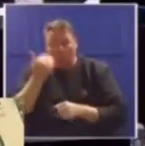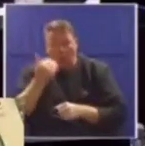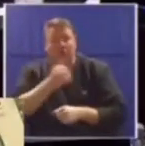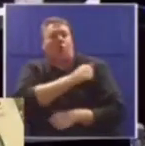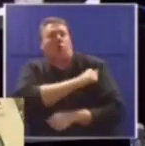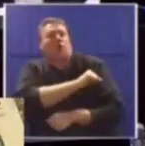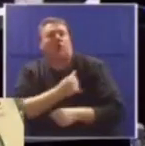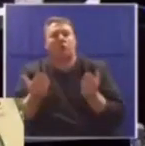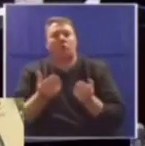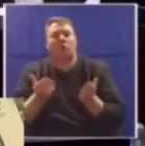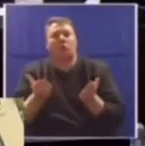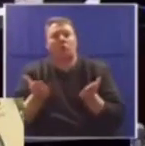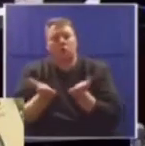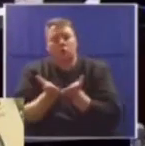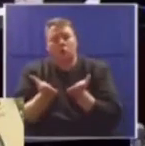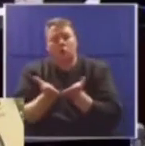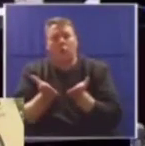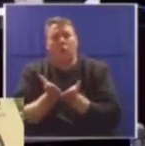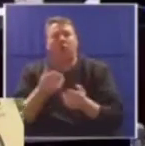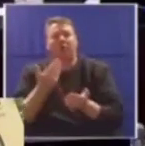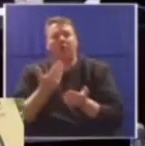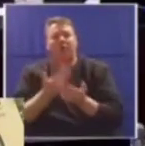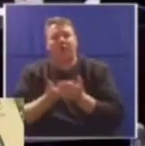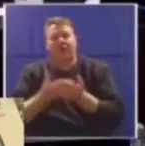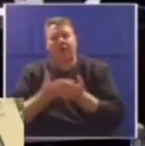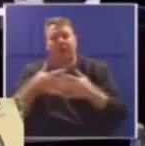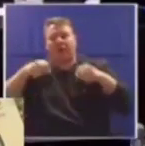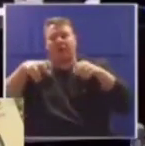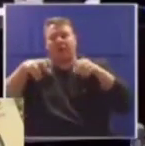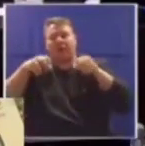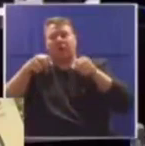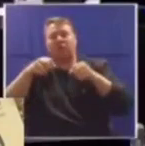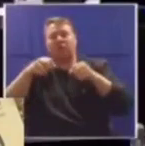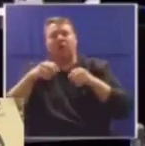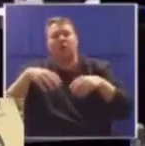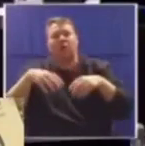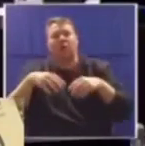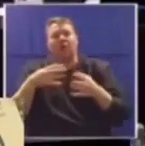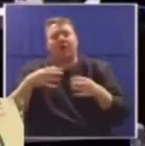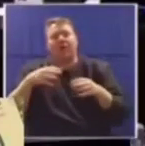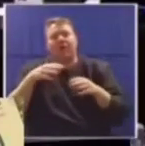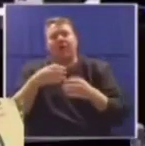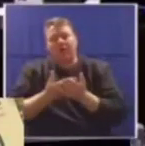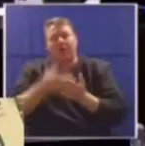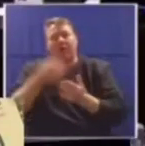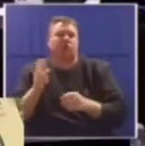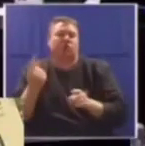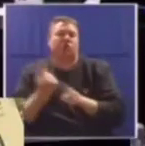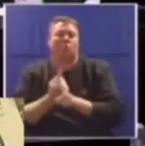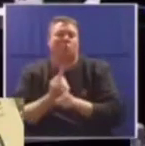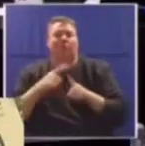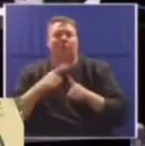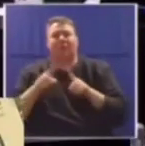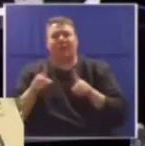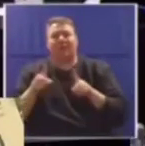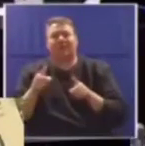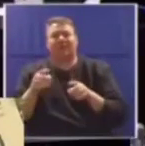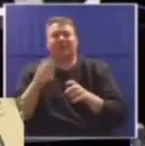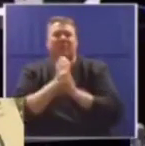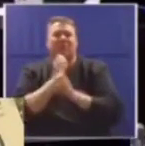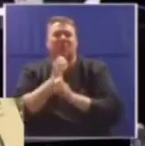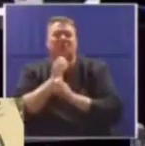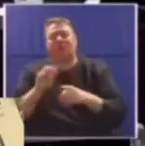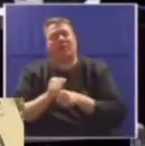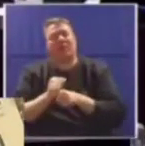exempt. But from an engineering point of view, I am told that it is practically impossible to